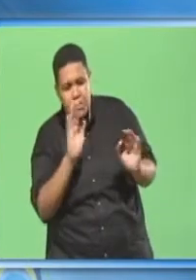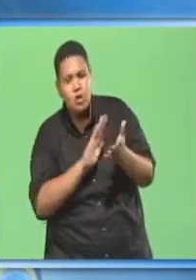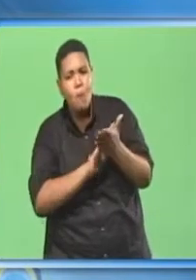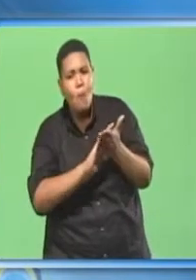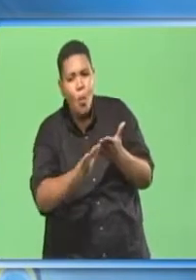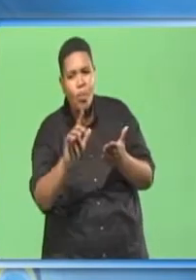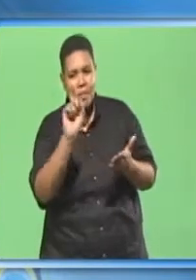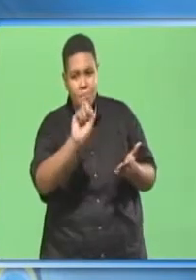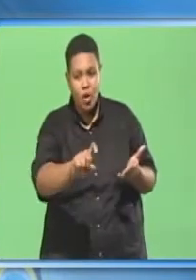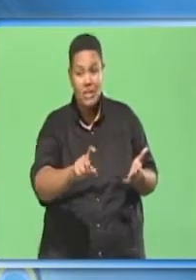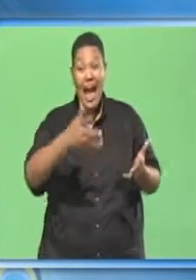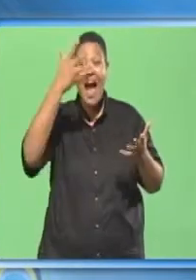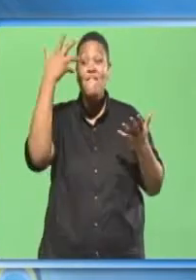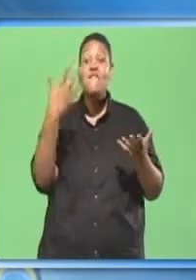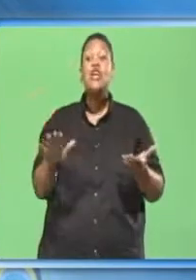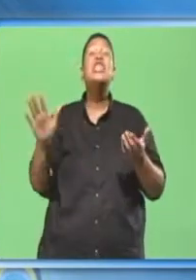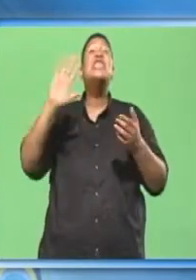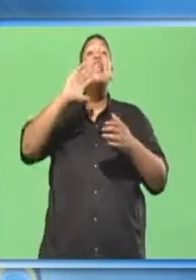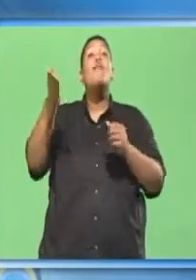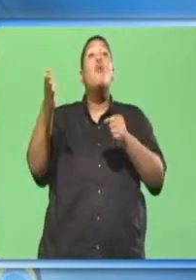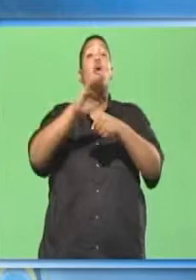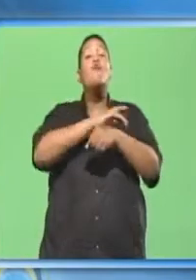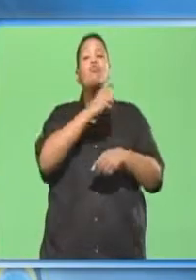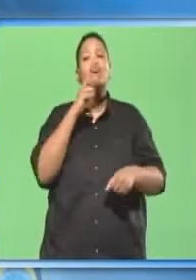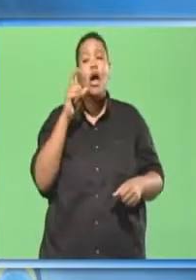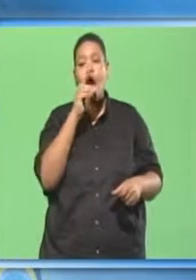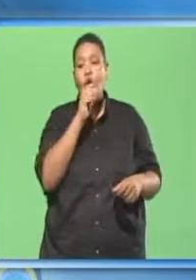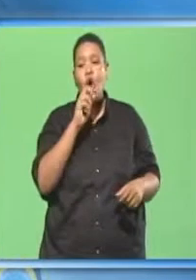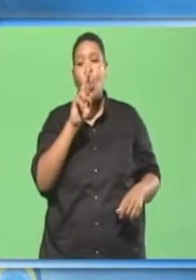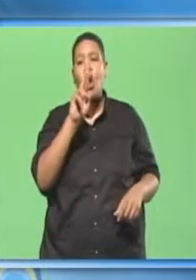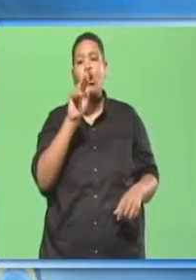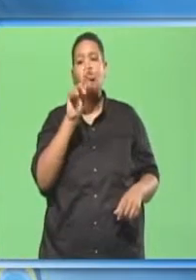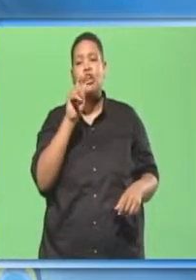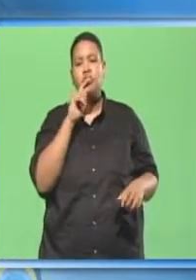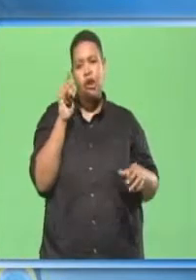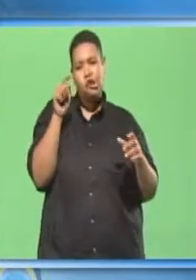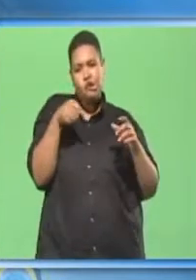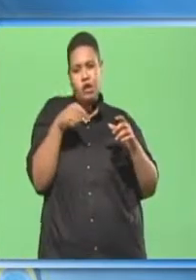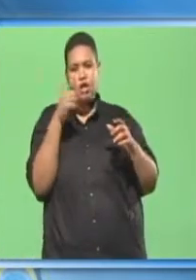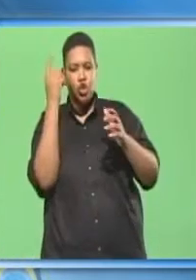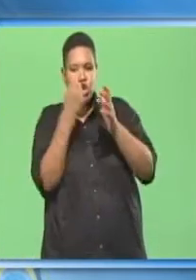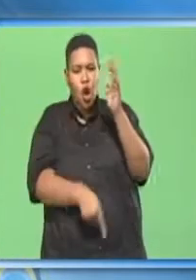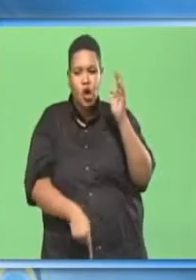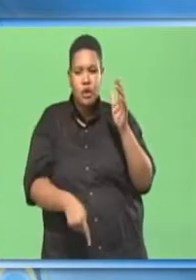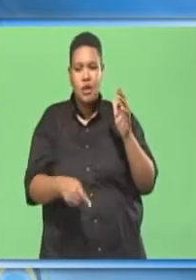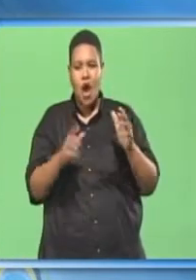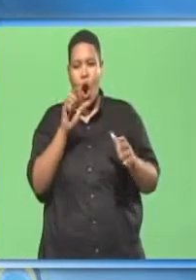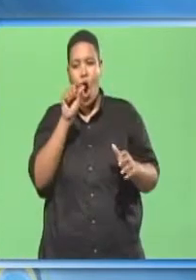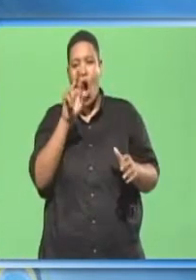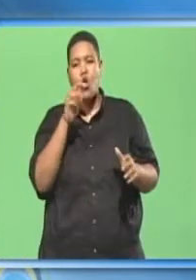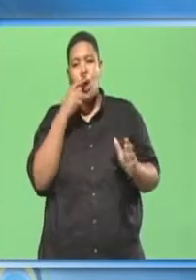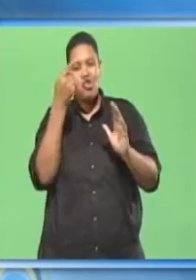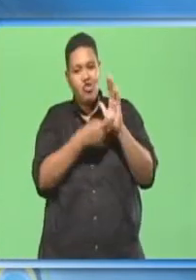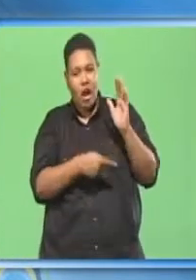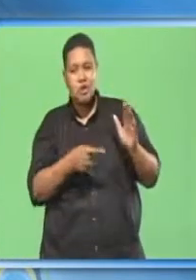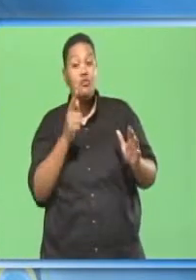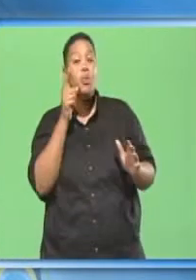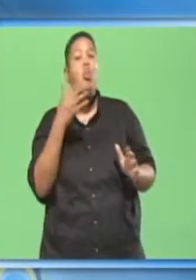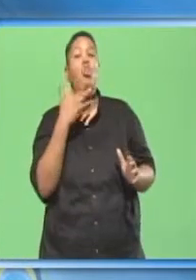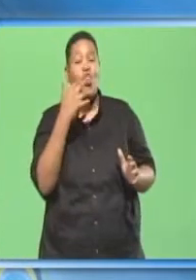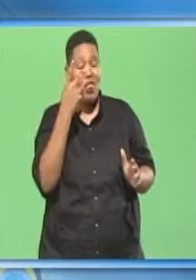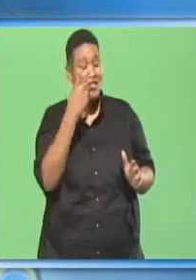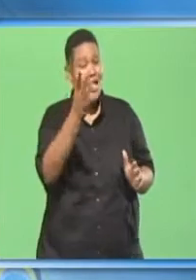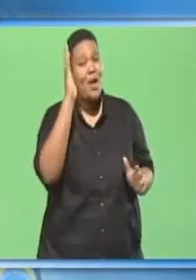A finish never covers up dried glue, ridge, dents, chips, gouges, or scratches.